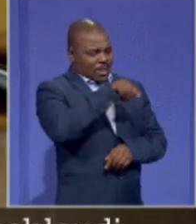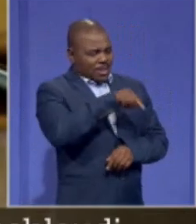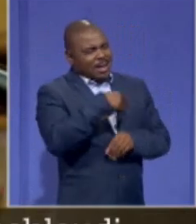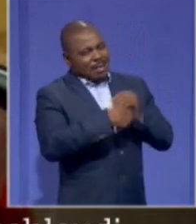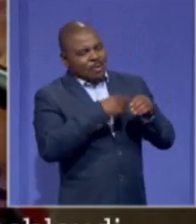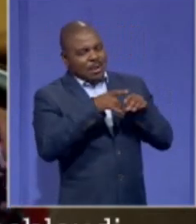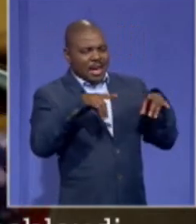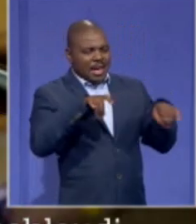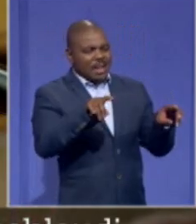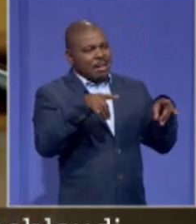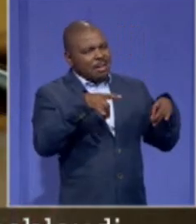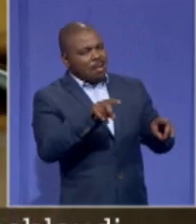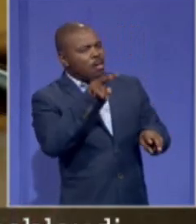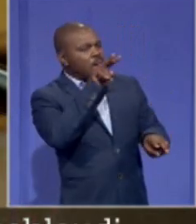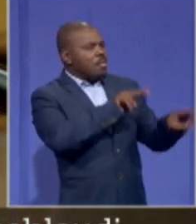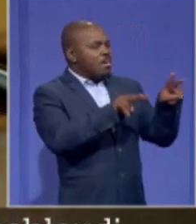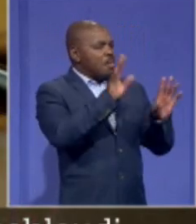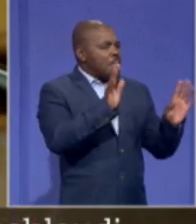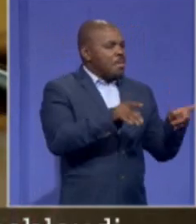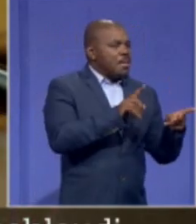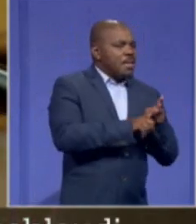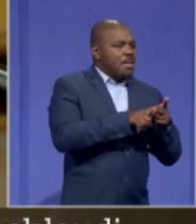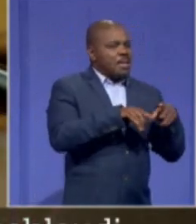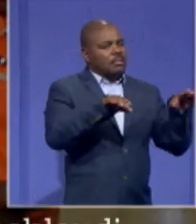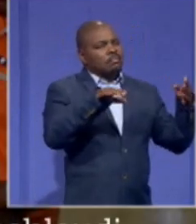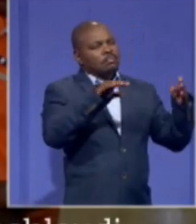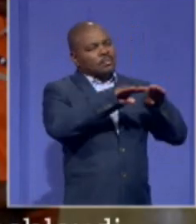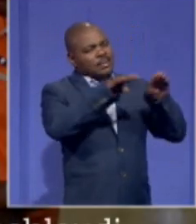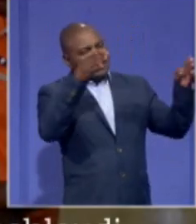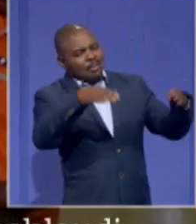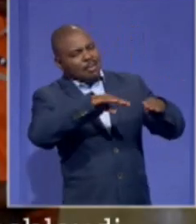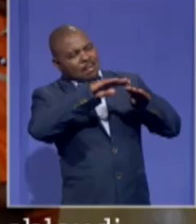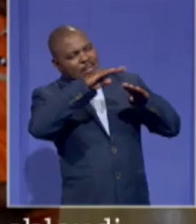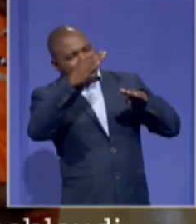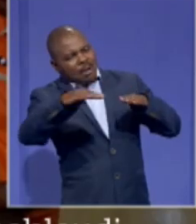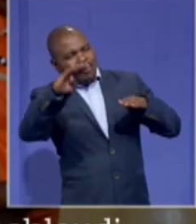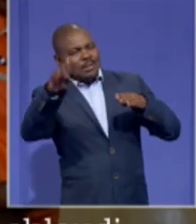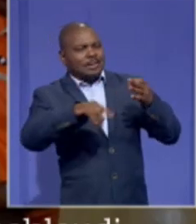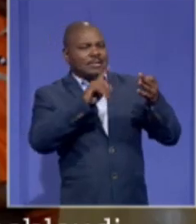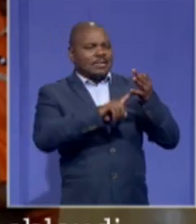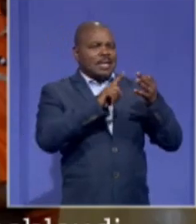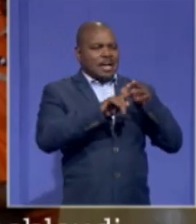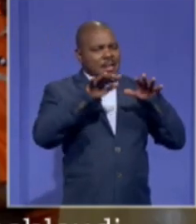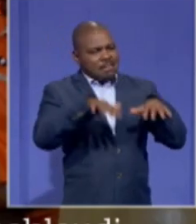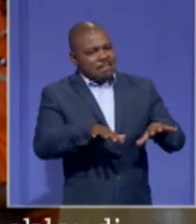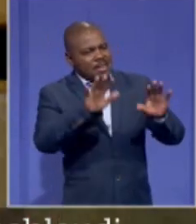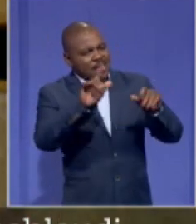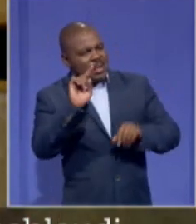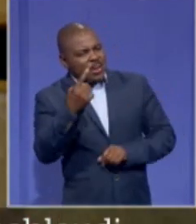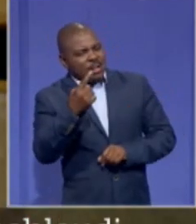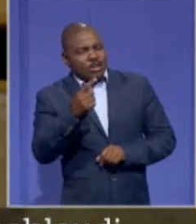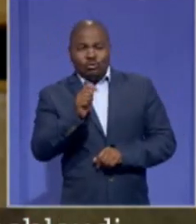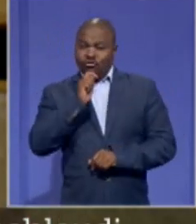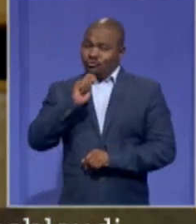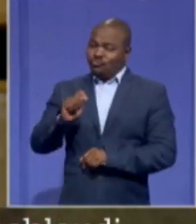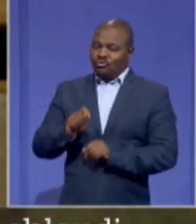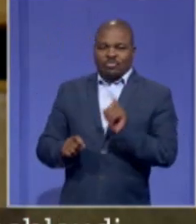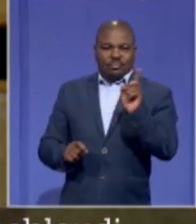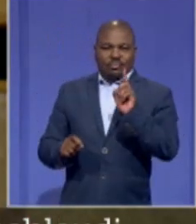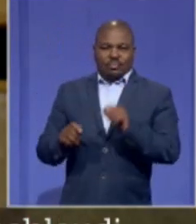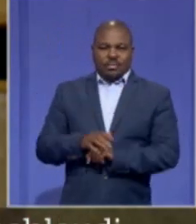safaris, about Table Mountain, about the beaches. And that's not true. There's one